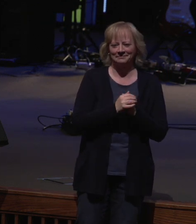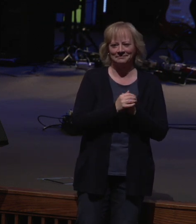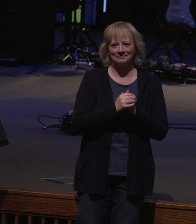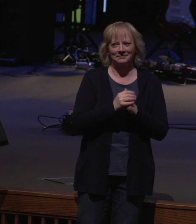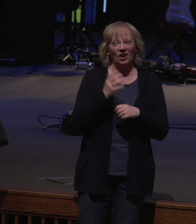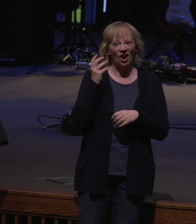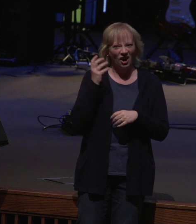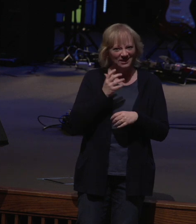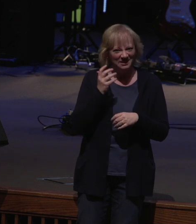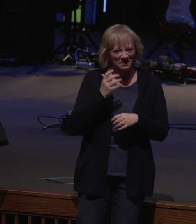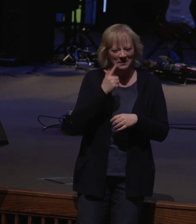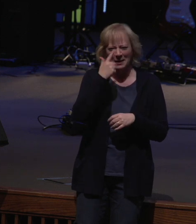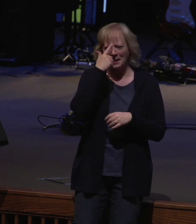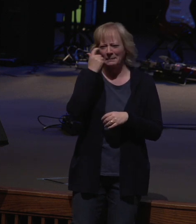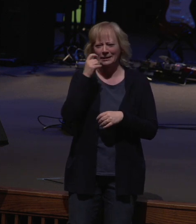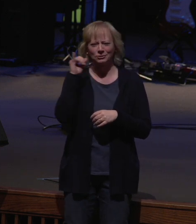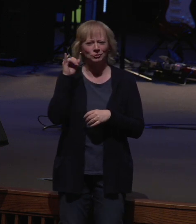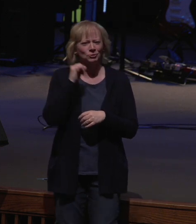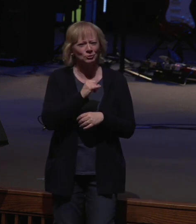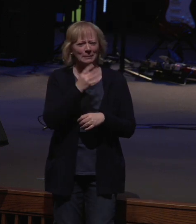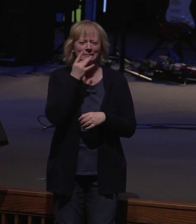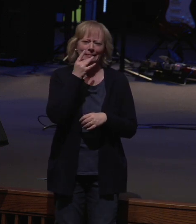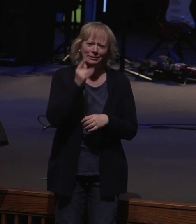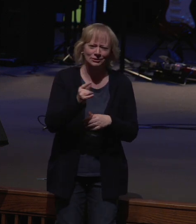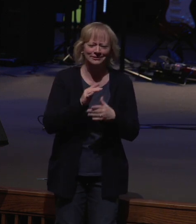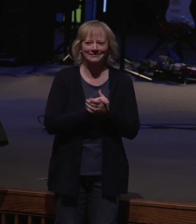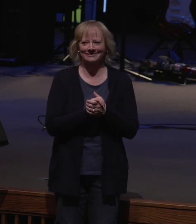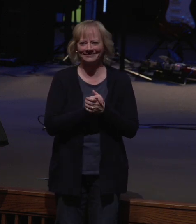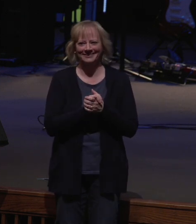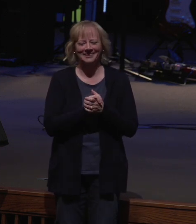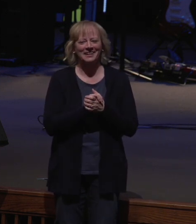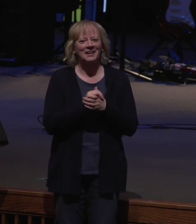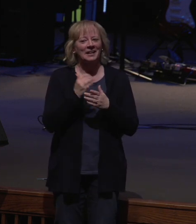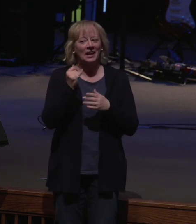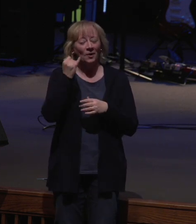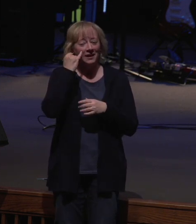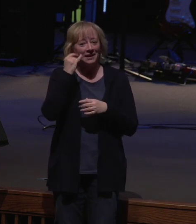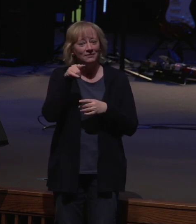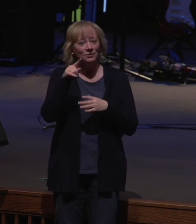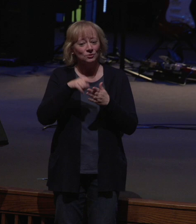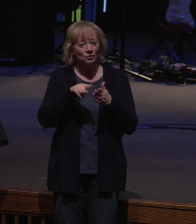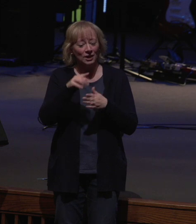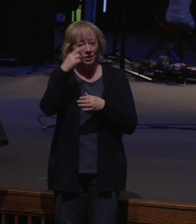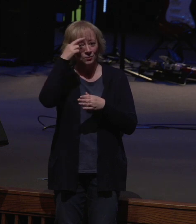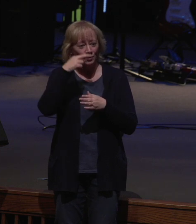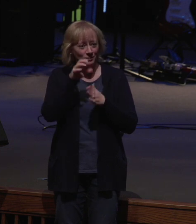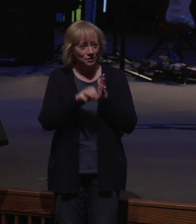Awesome, because shrimp are so tasty. Now, if you go to